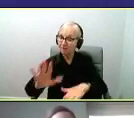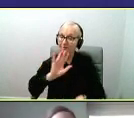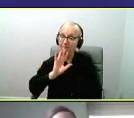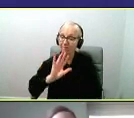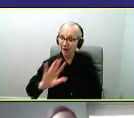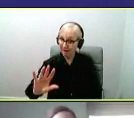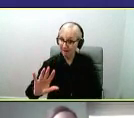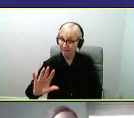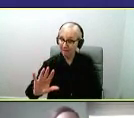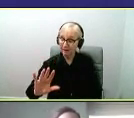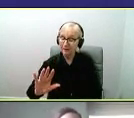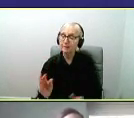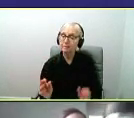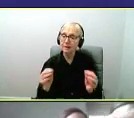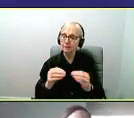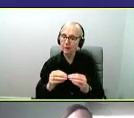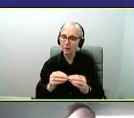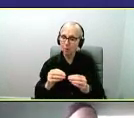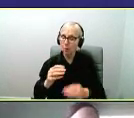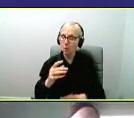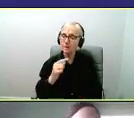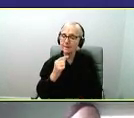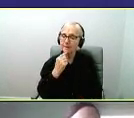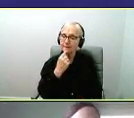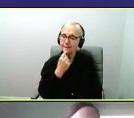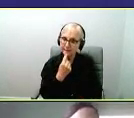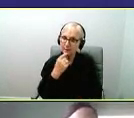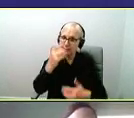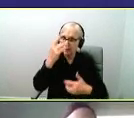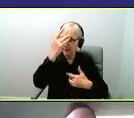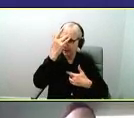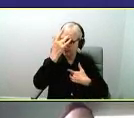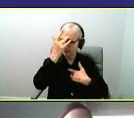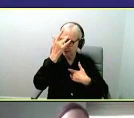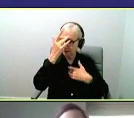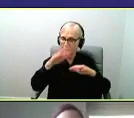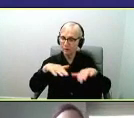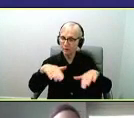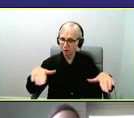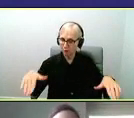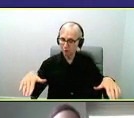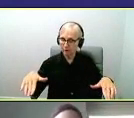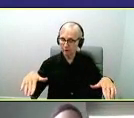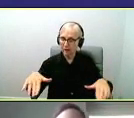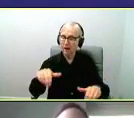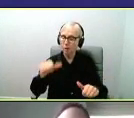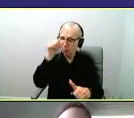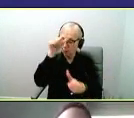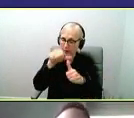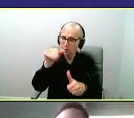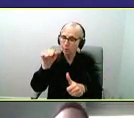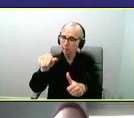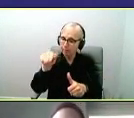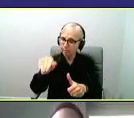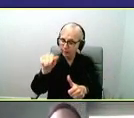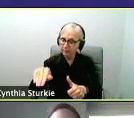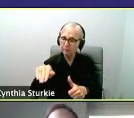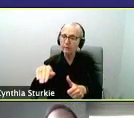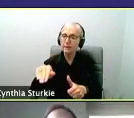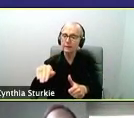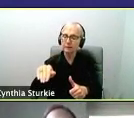serious illness for these young children in the last months. I want to just remind everybody to begin